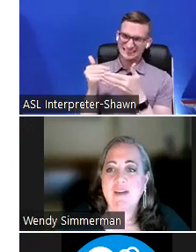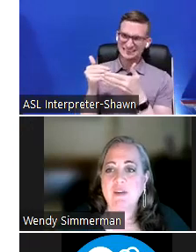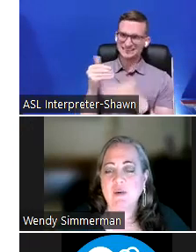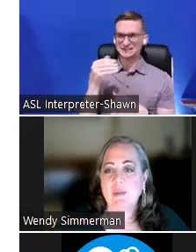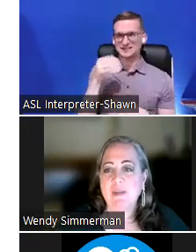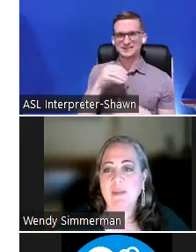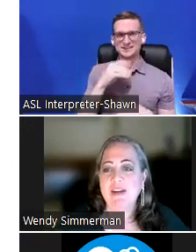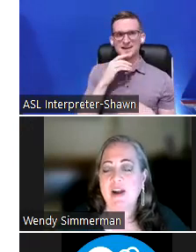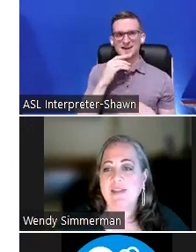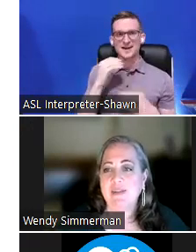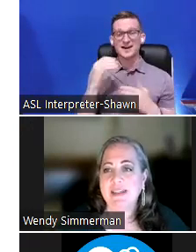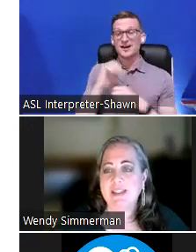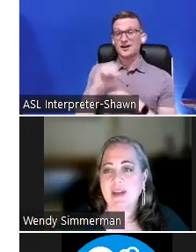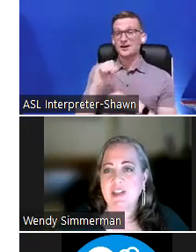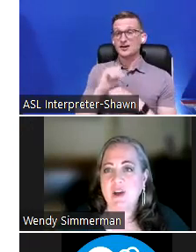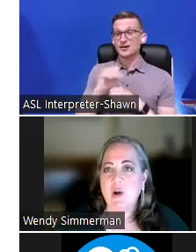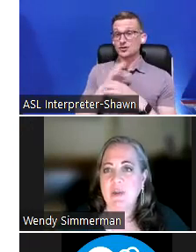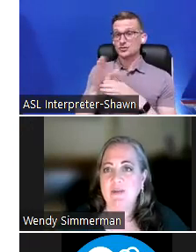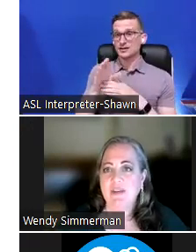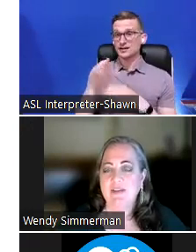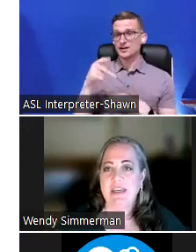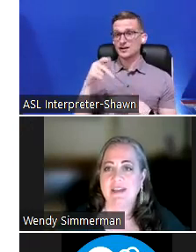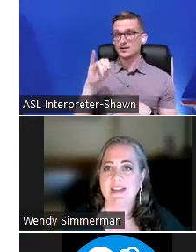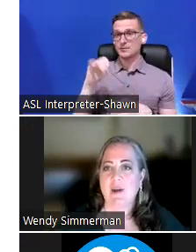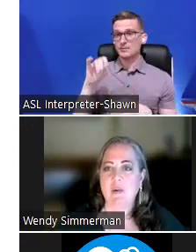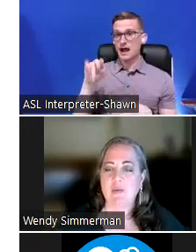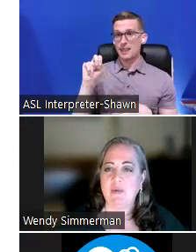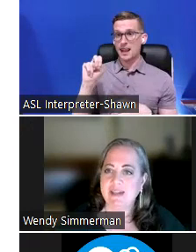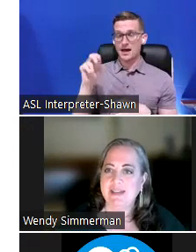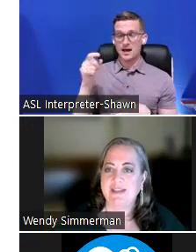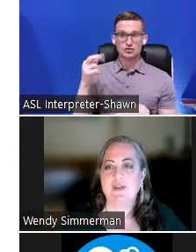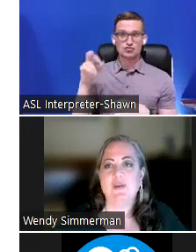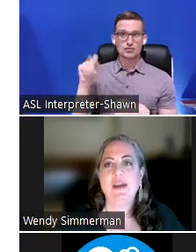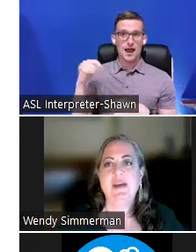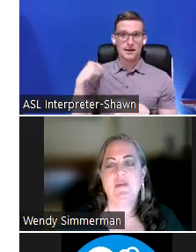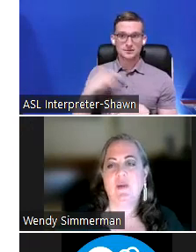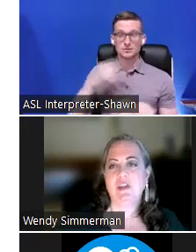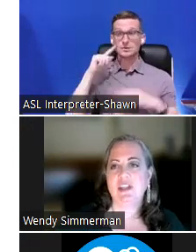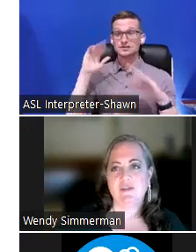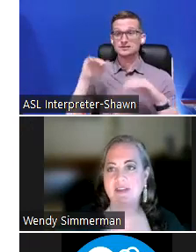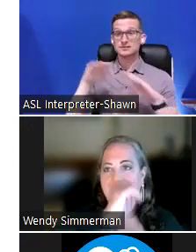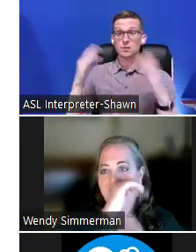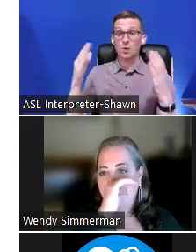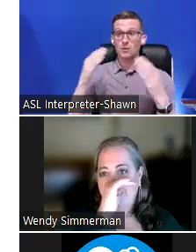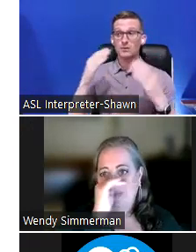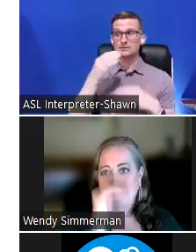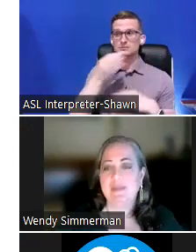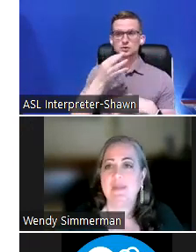have a career pipeline grant that we expect to open within the next couple weeks. So be watching for